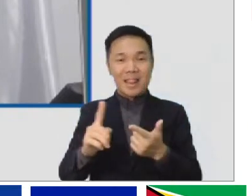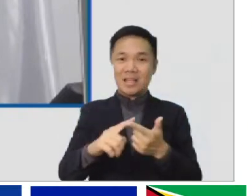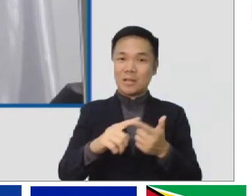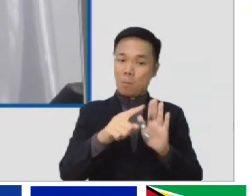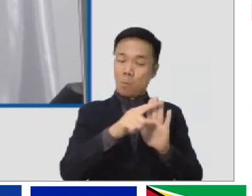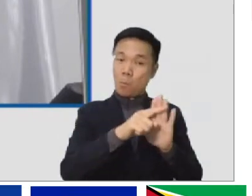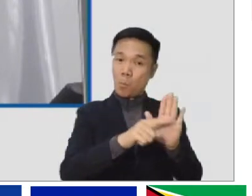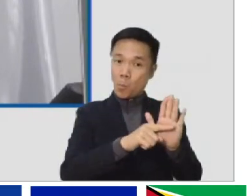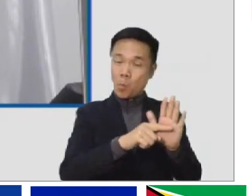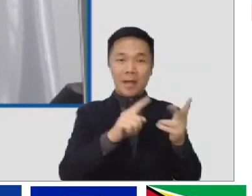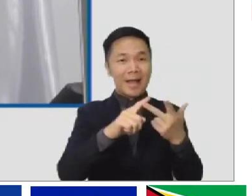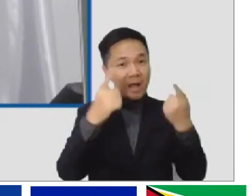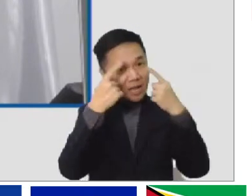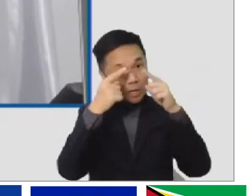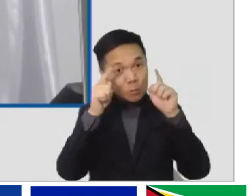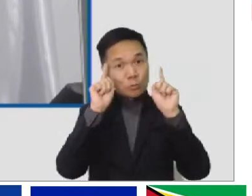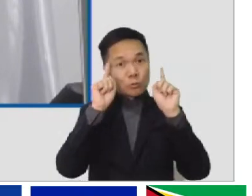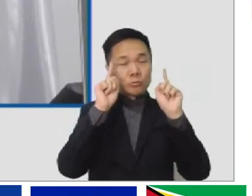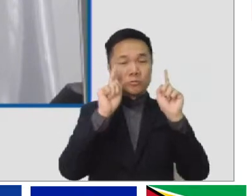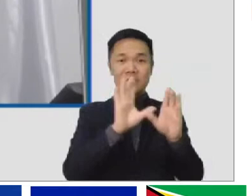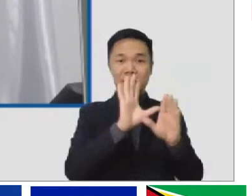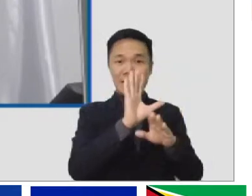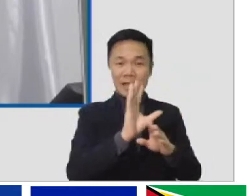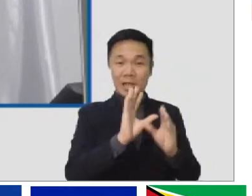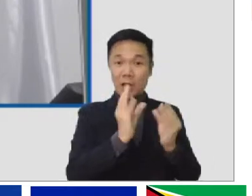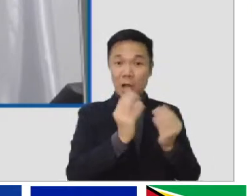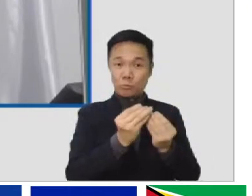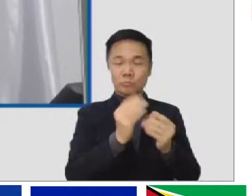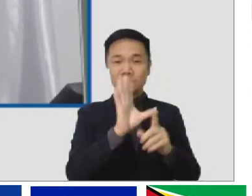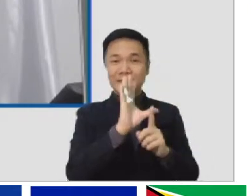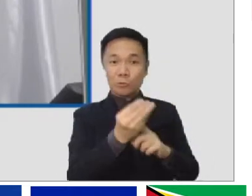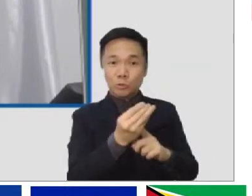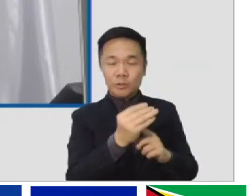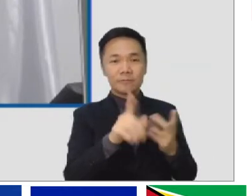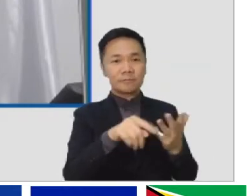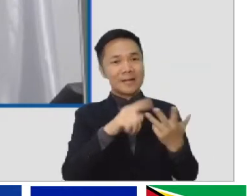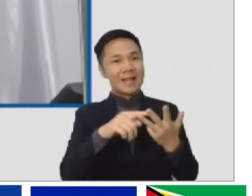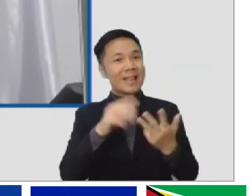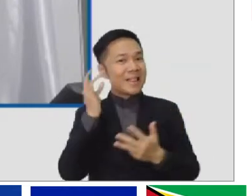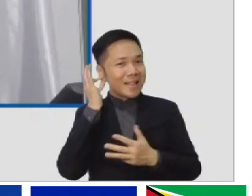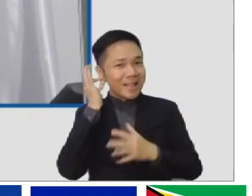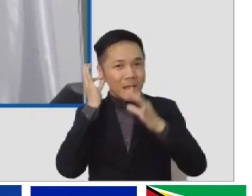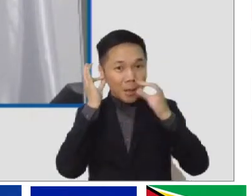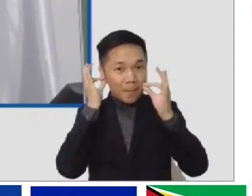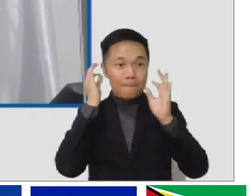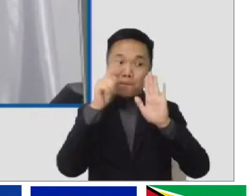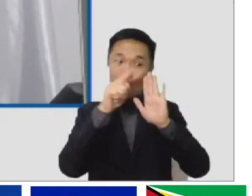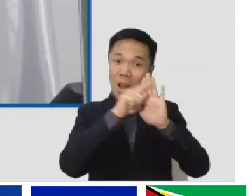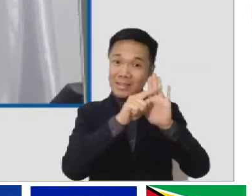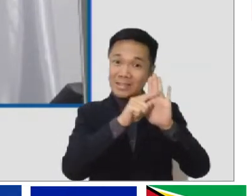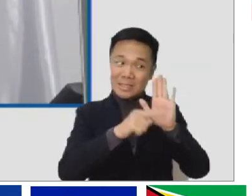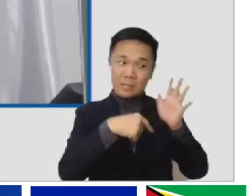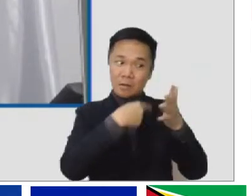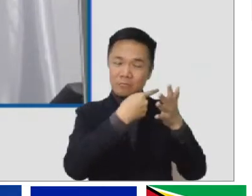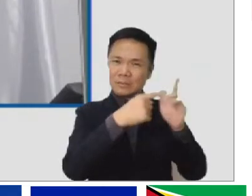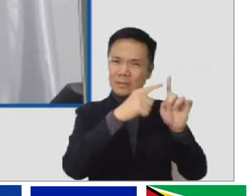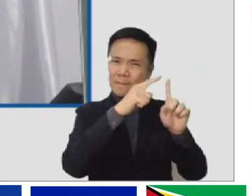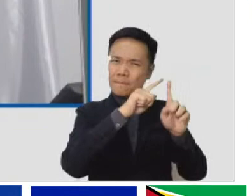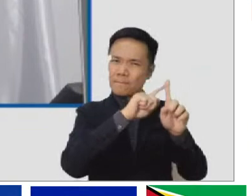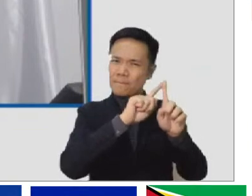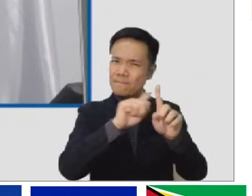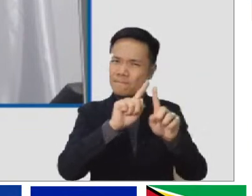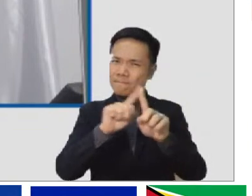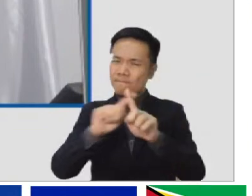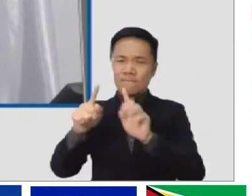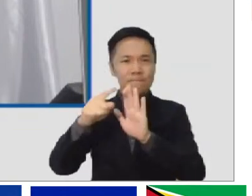policies, gender equality policies. All of them have been put in place appropriately risk management in a